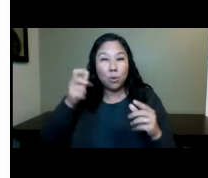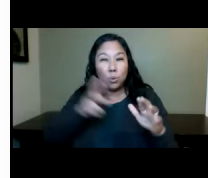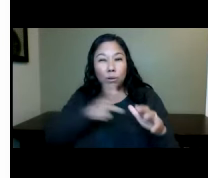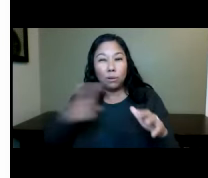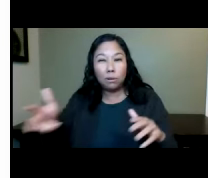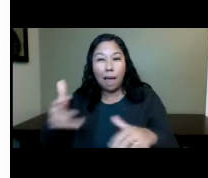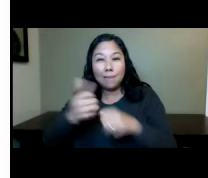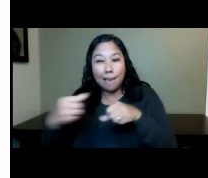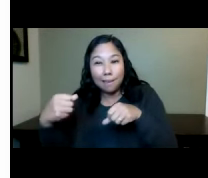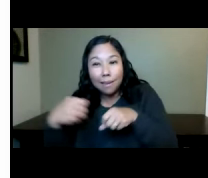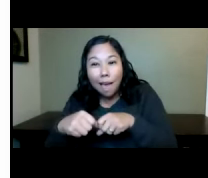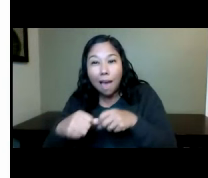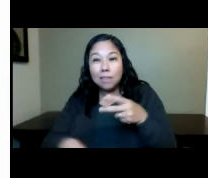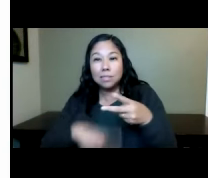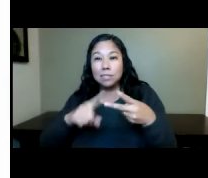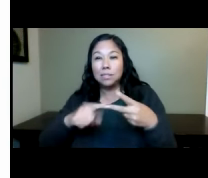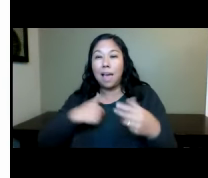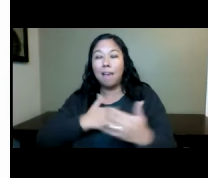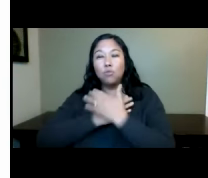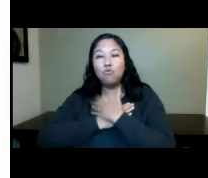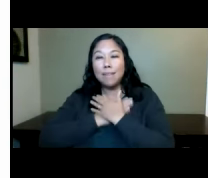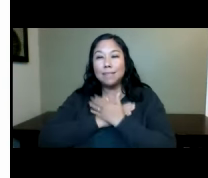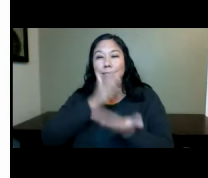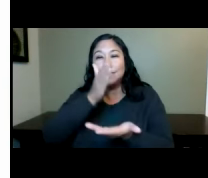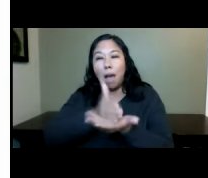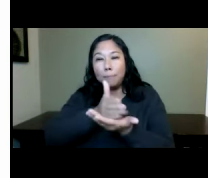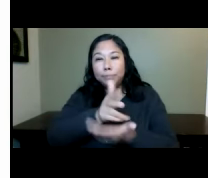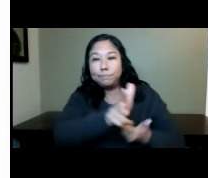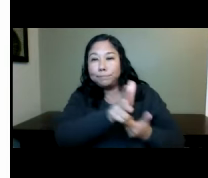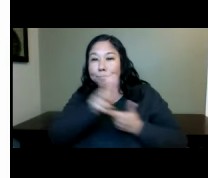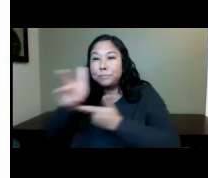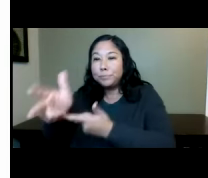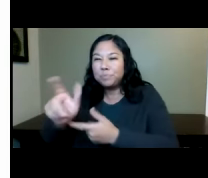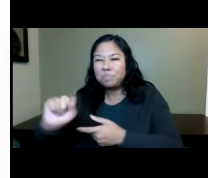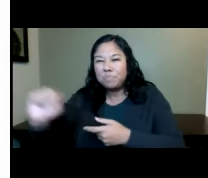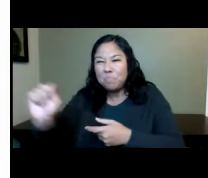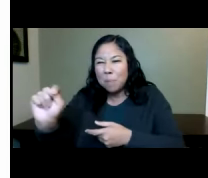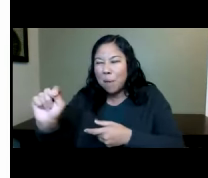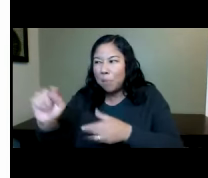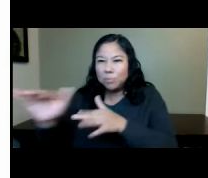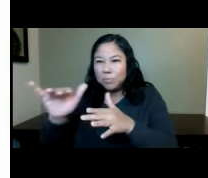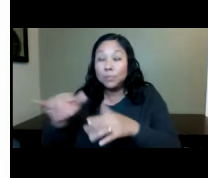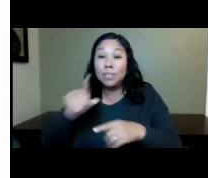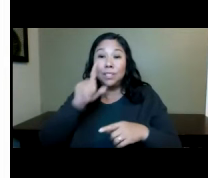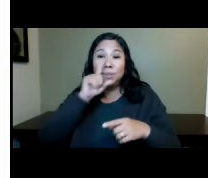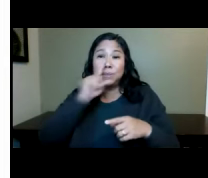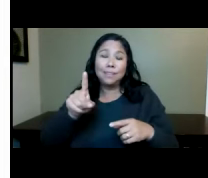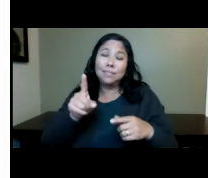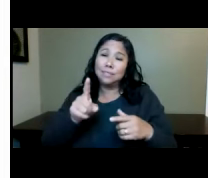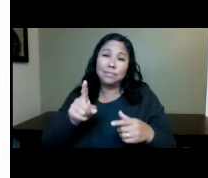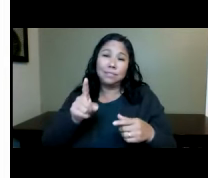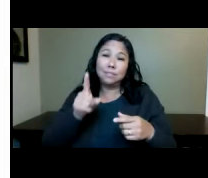also increase your risk of being exposed. So none of these are zero risk, and that's why they're recommending that people stay at home